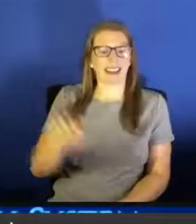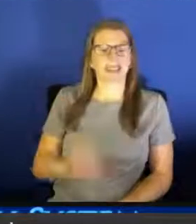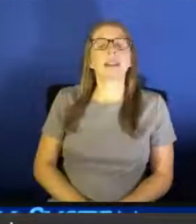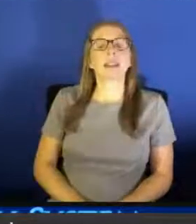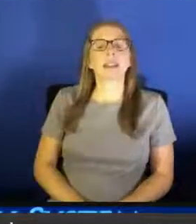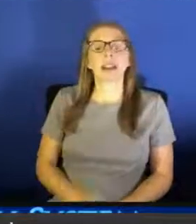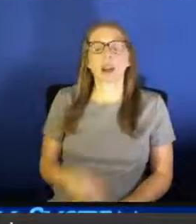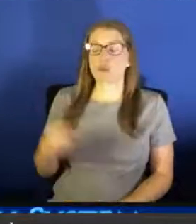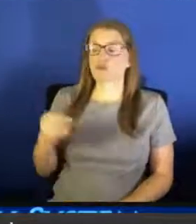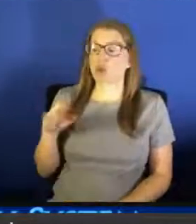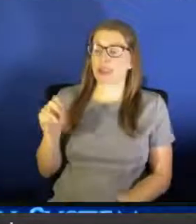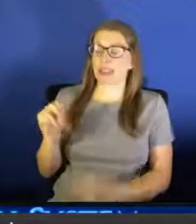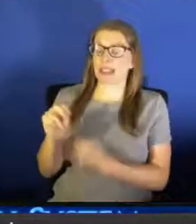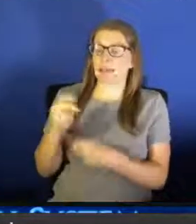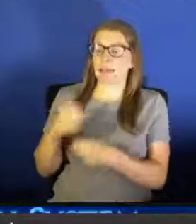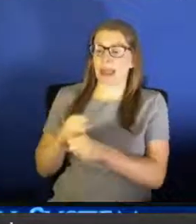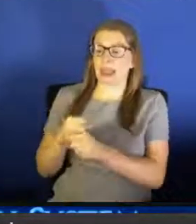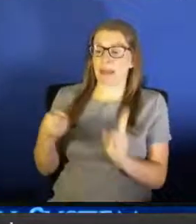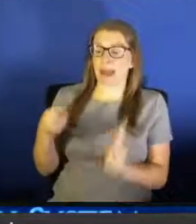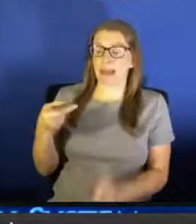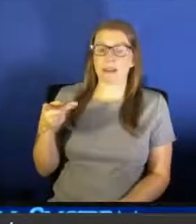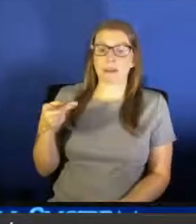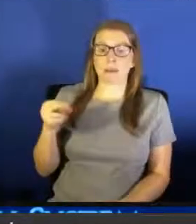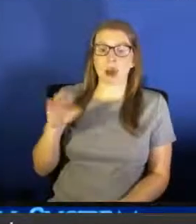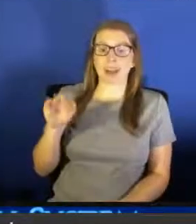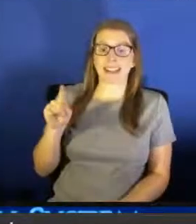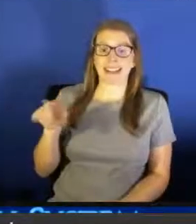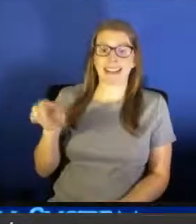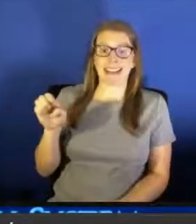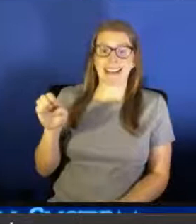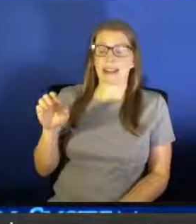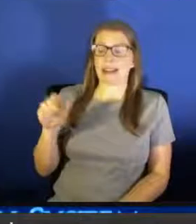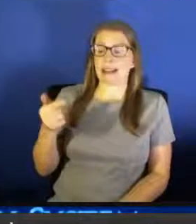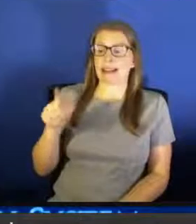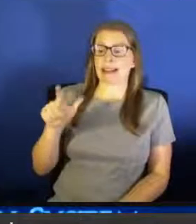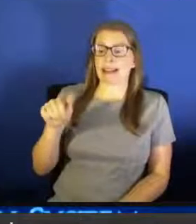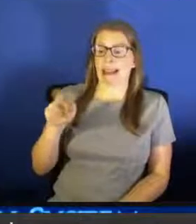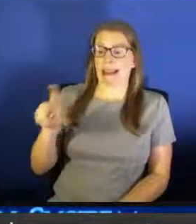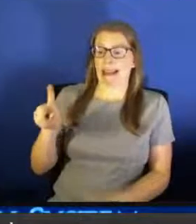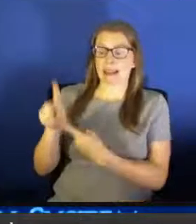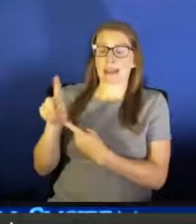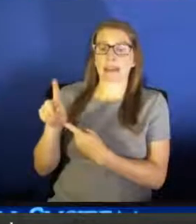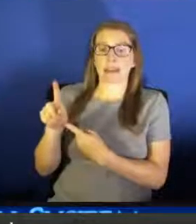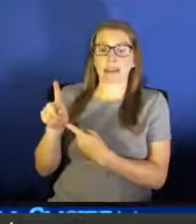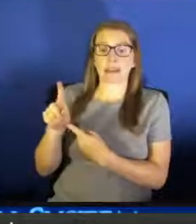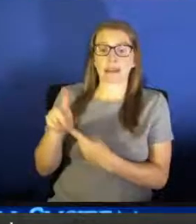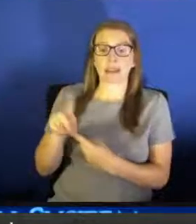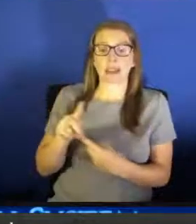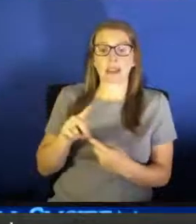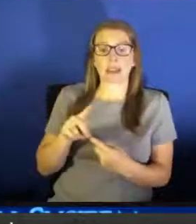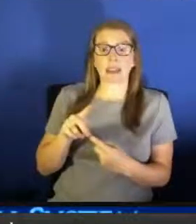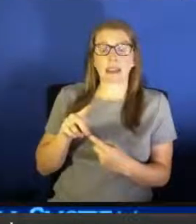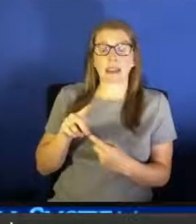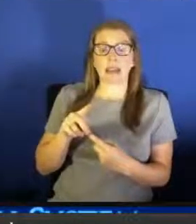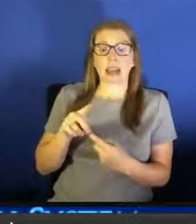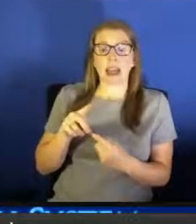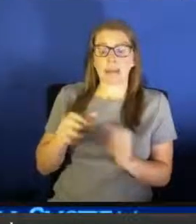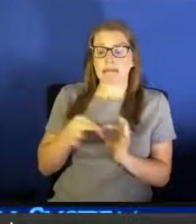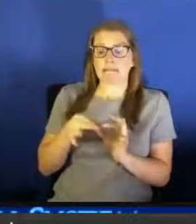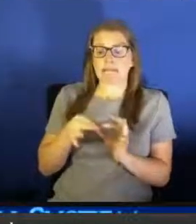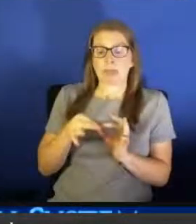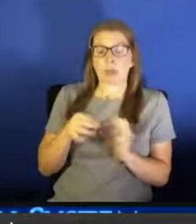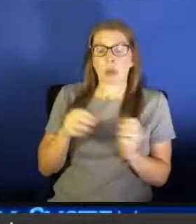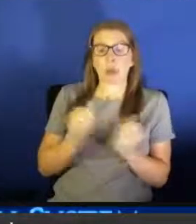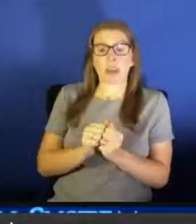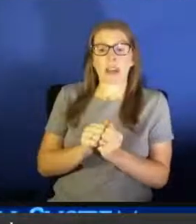prostate gland. And as Dr. Shen was mentioning, the prostate gland sits pretty centrally to our reproductive system, and it sits in a